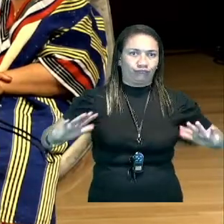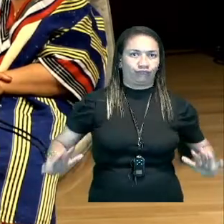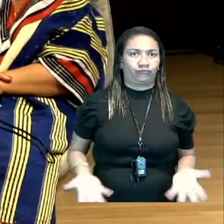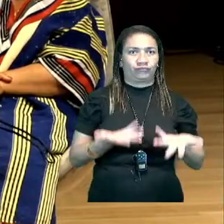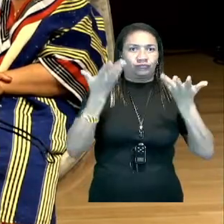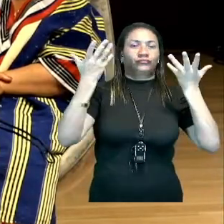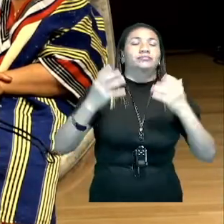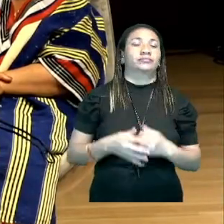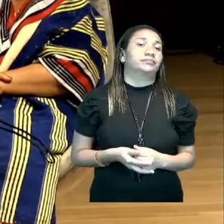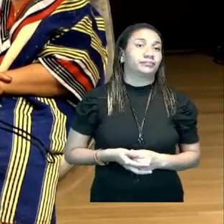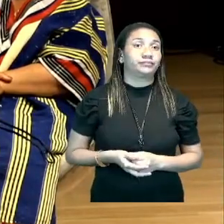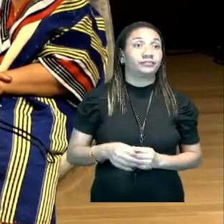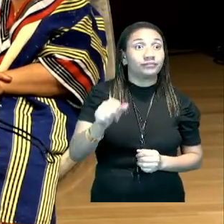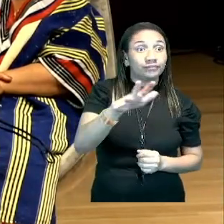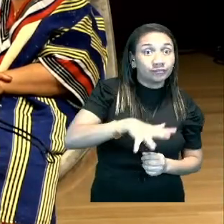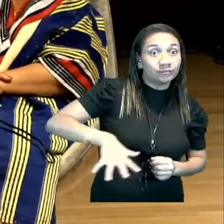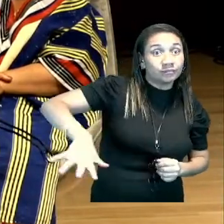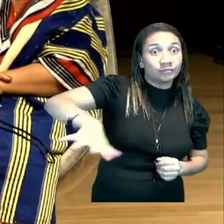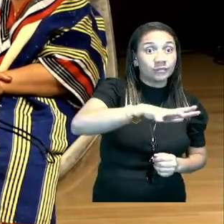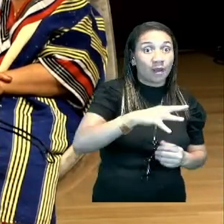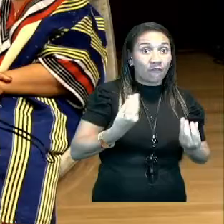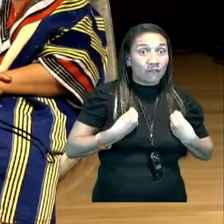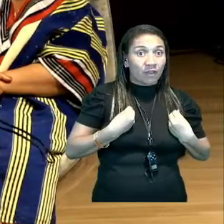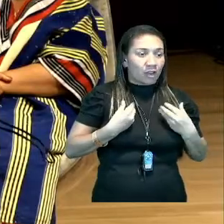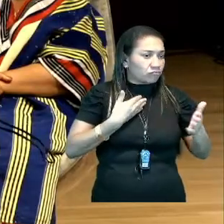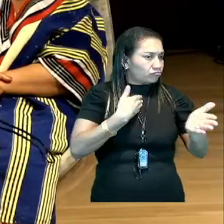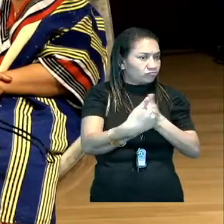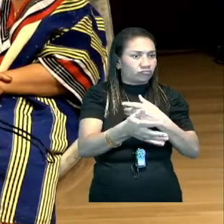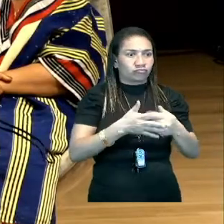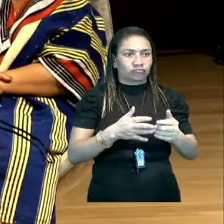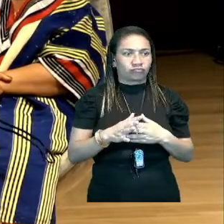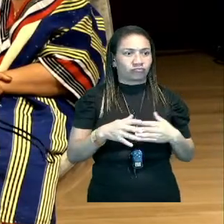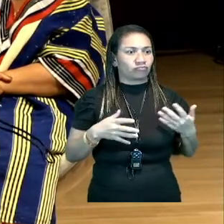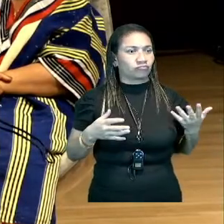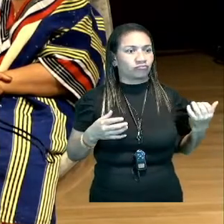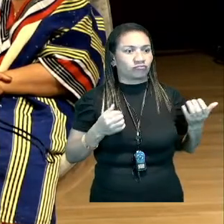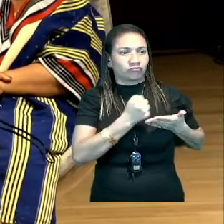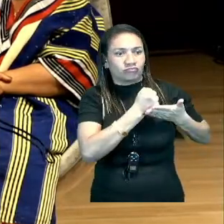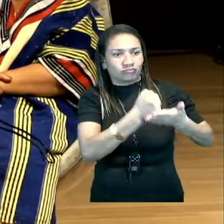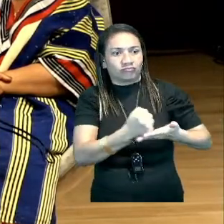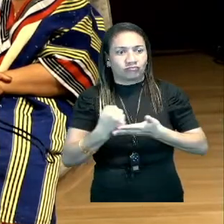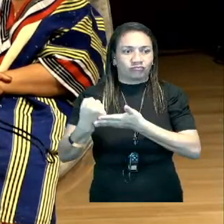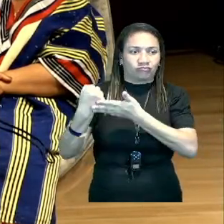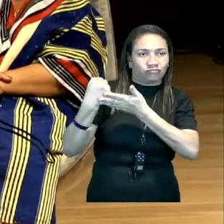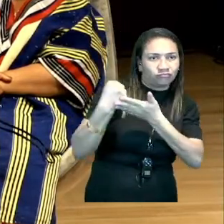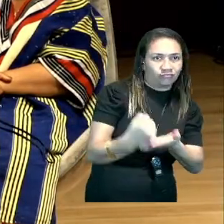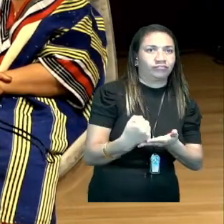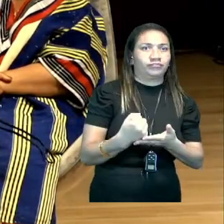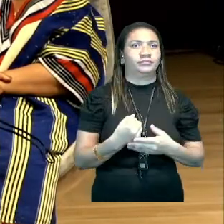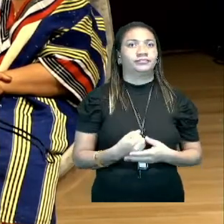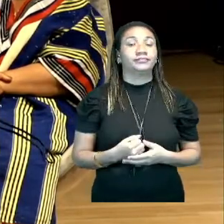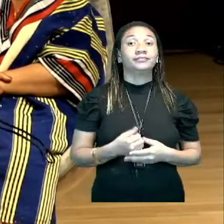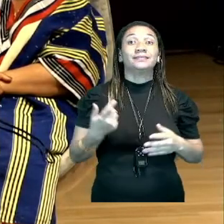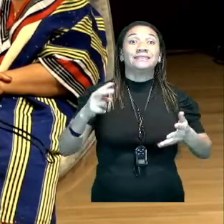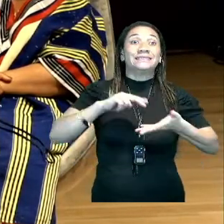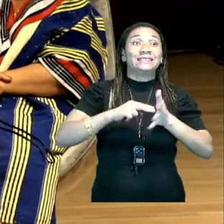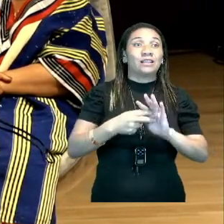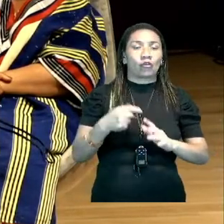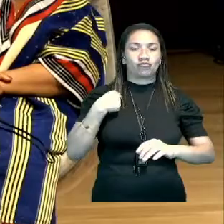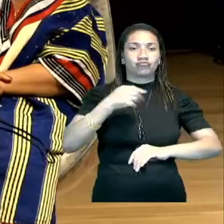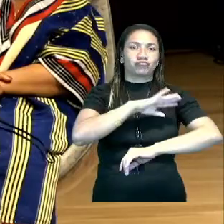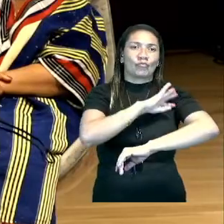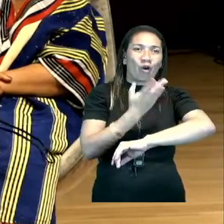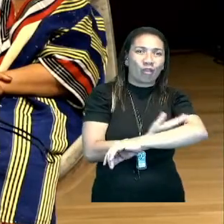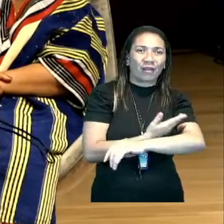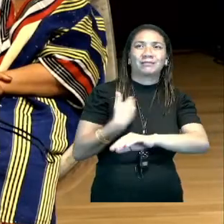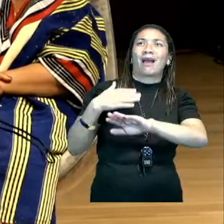And to build from the different stages and places where we're at. And to be able to stop death, we have to occupy these